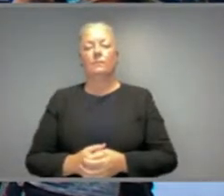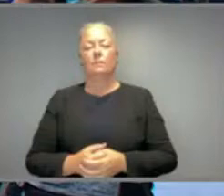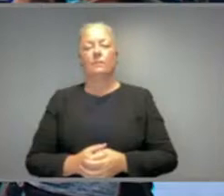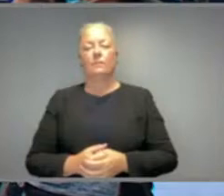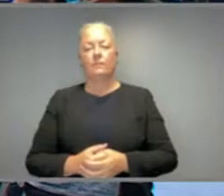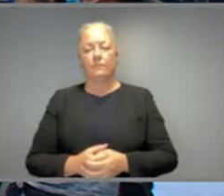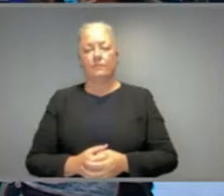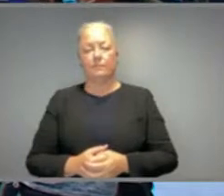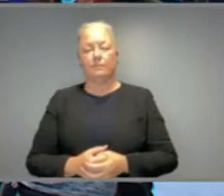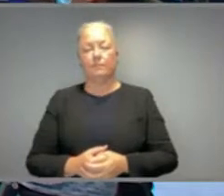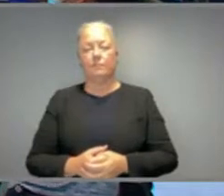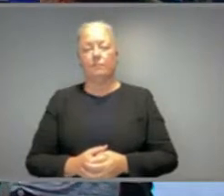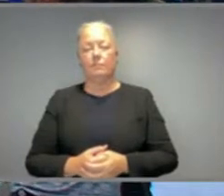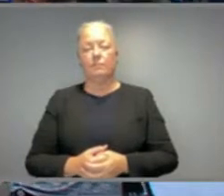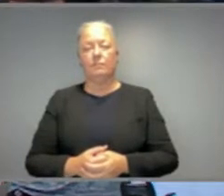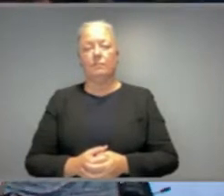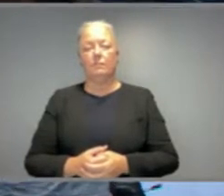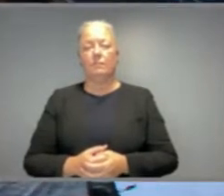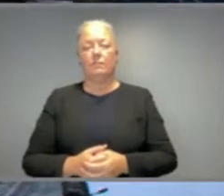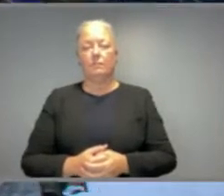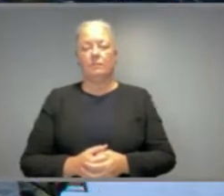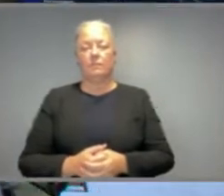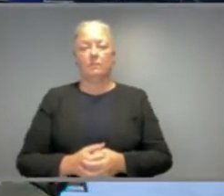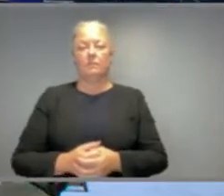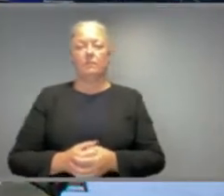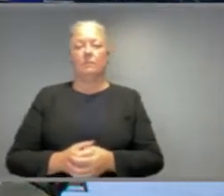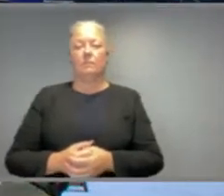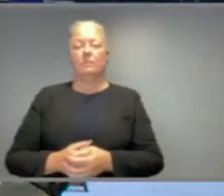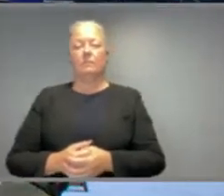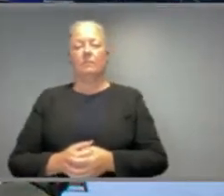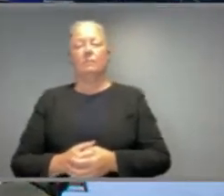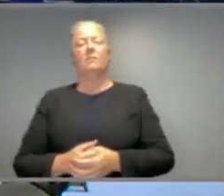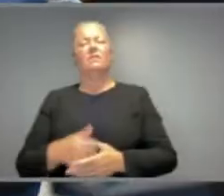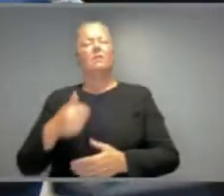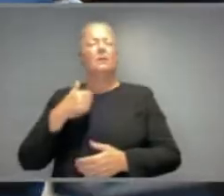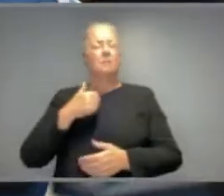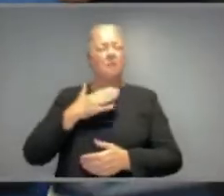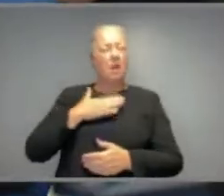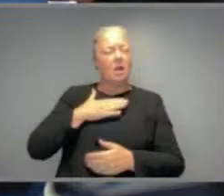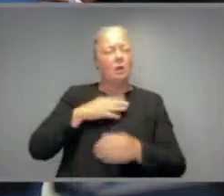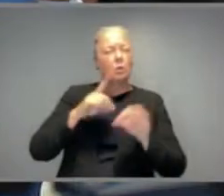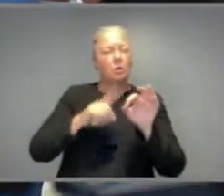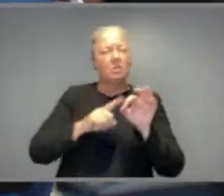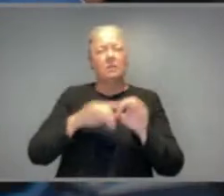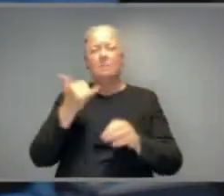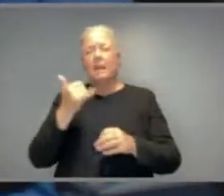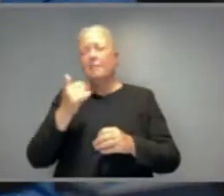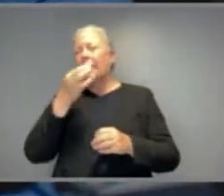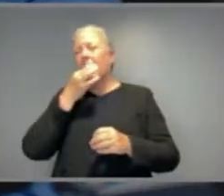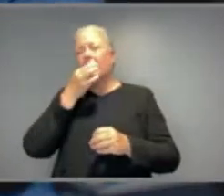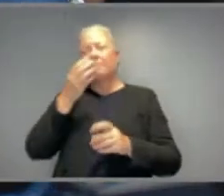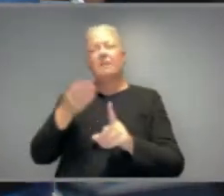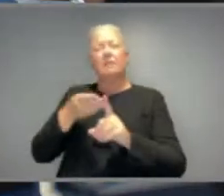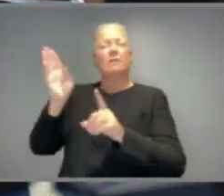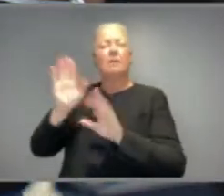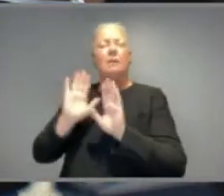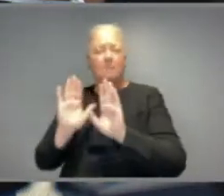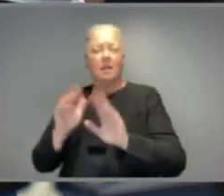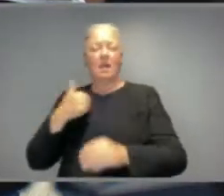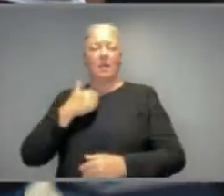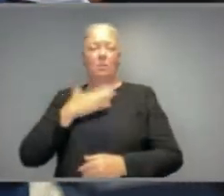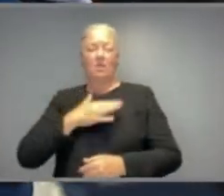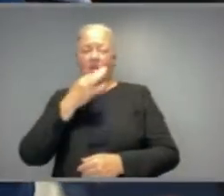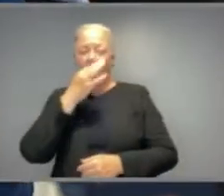let me know if you would like to ask Professor McVernon. my question might be relevant, but I'll put it to you two chaps at the start. If I'm reading